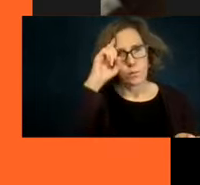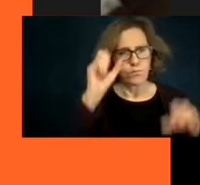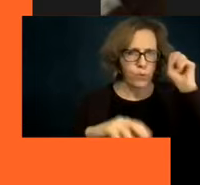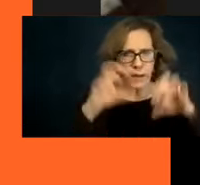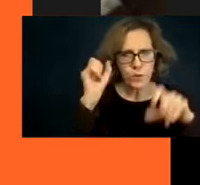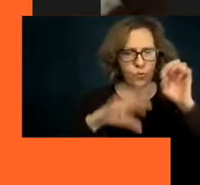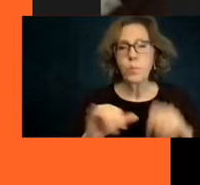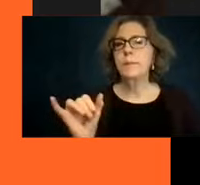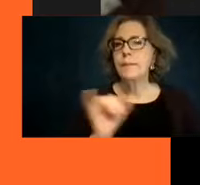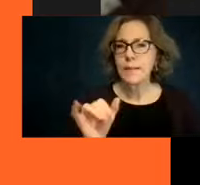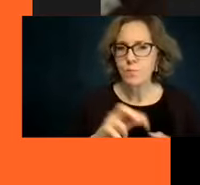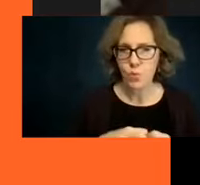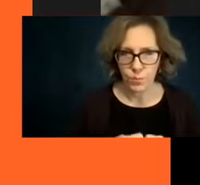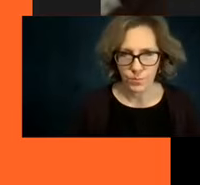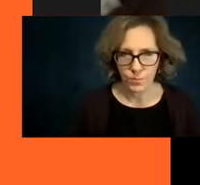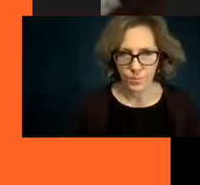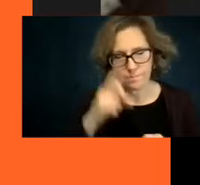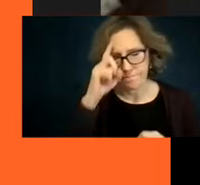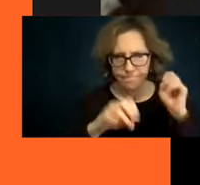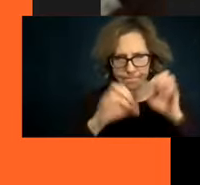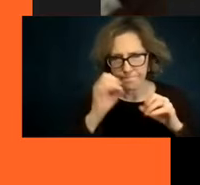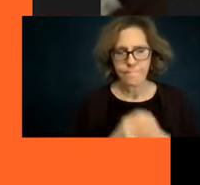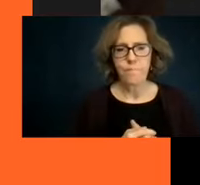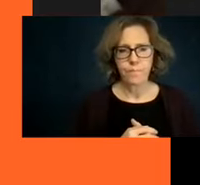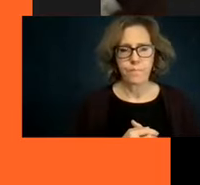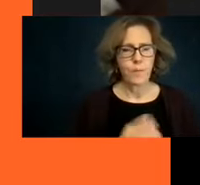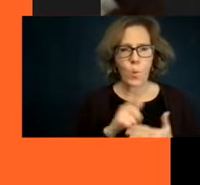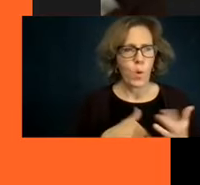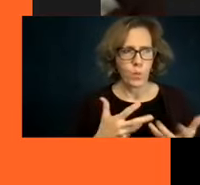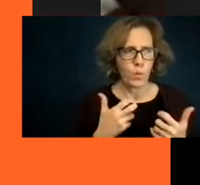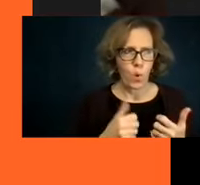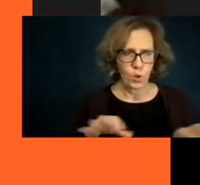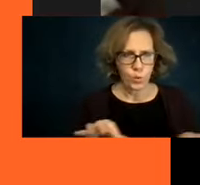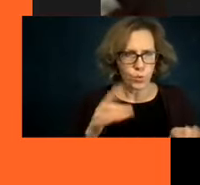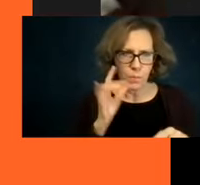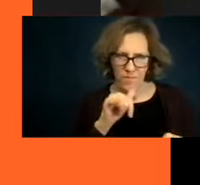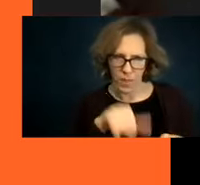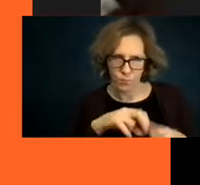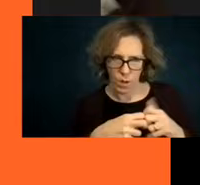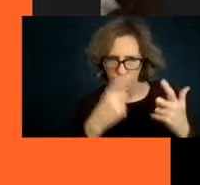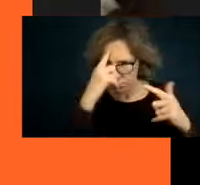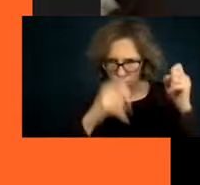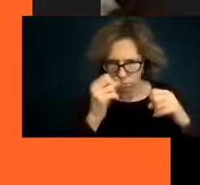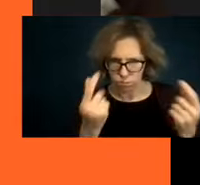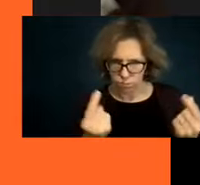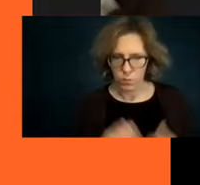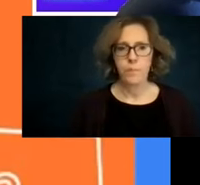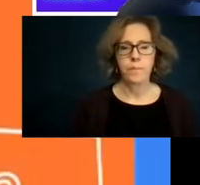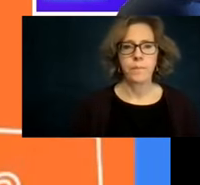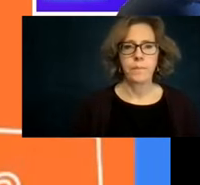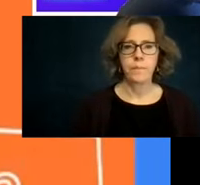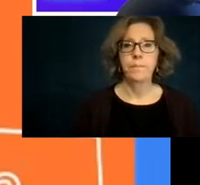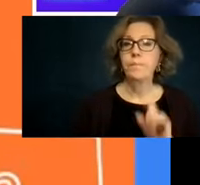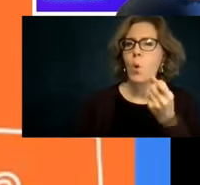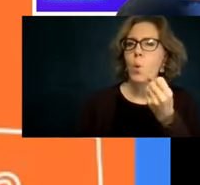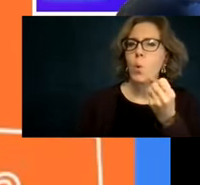problem we like to take action on. First up, the five whys. Stephen, can we wait